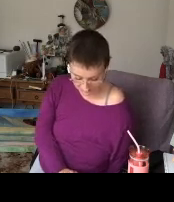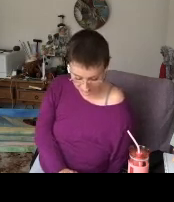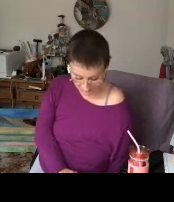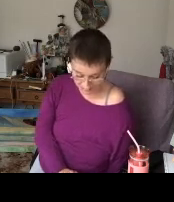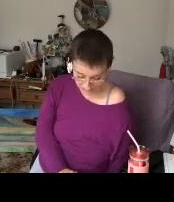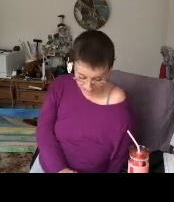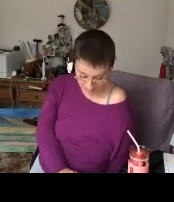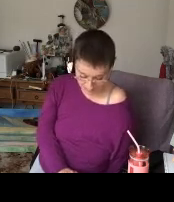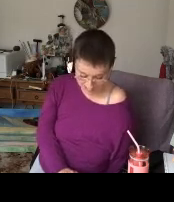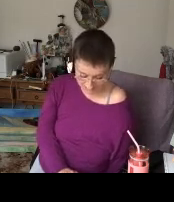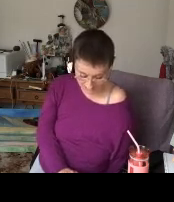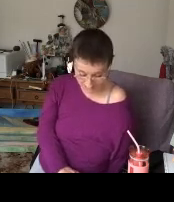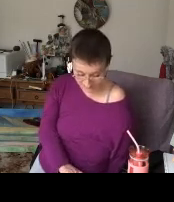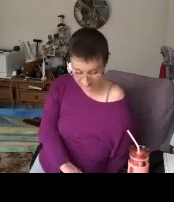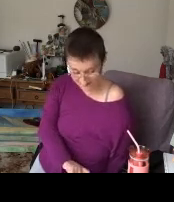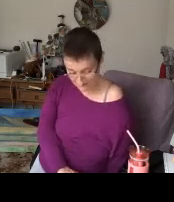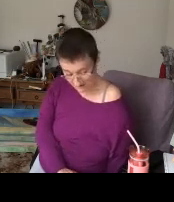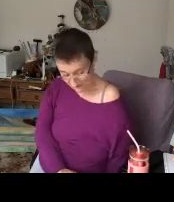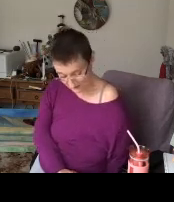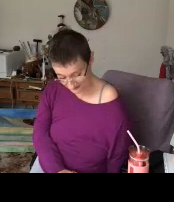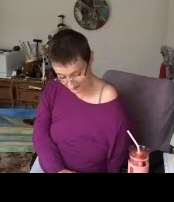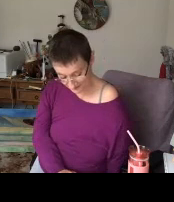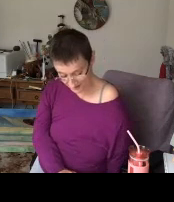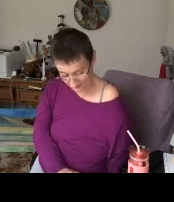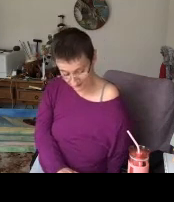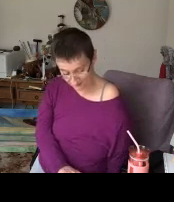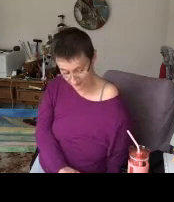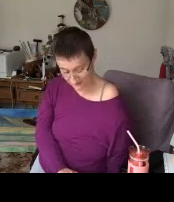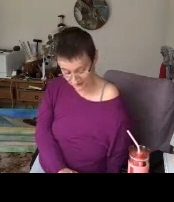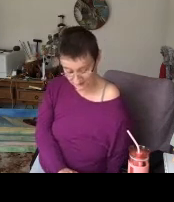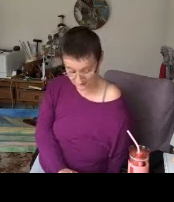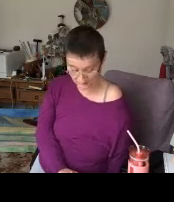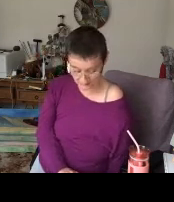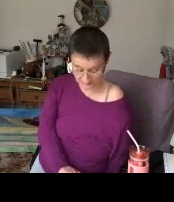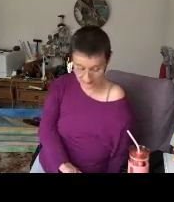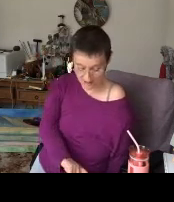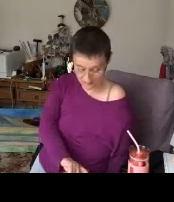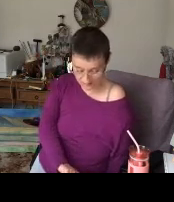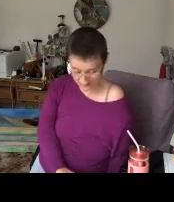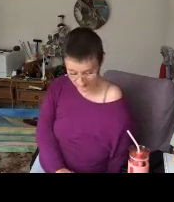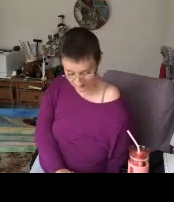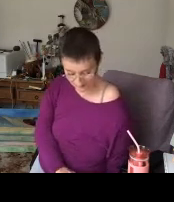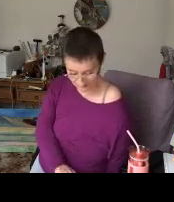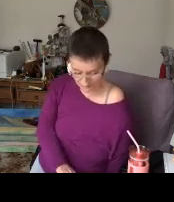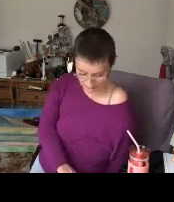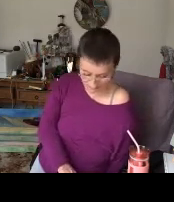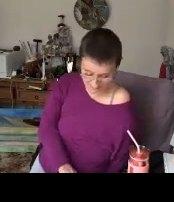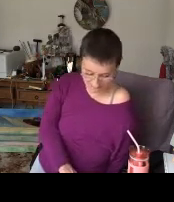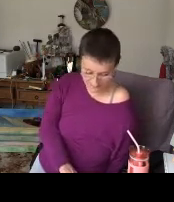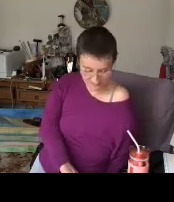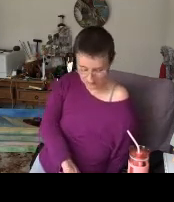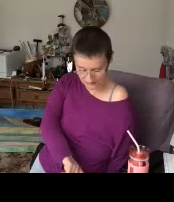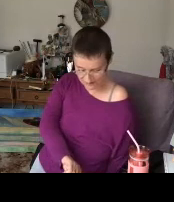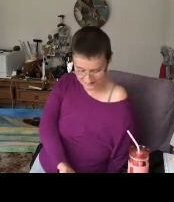boots there, which I no longer have because I now have the foot amputated, got a false foot